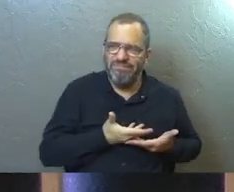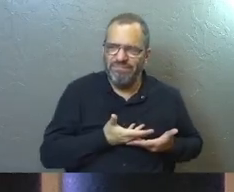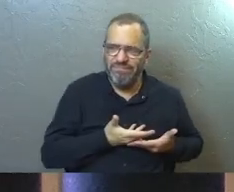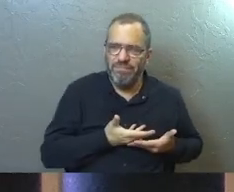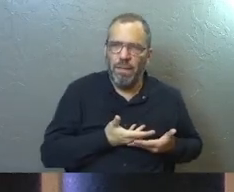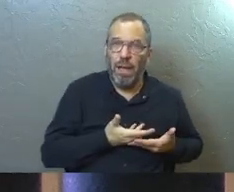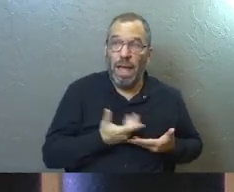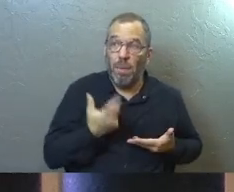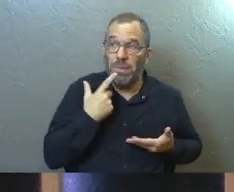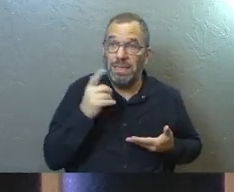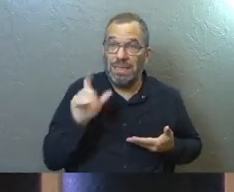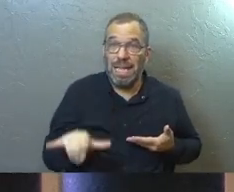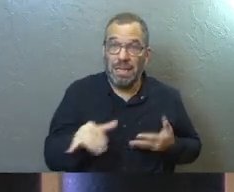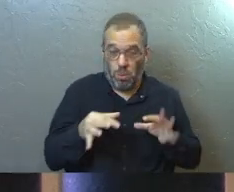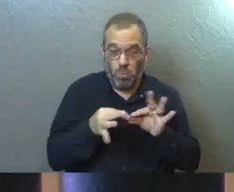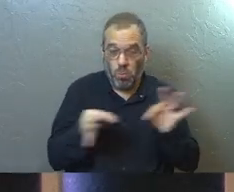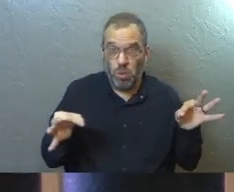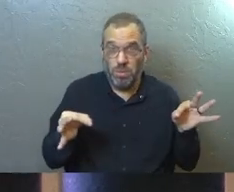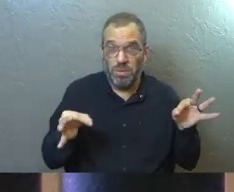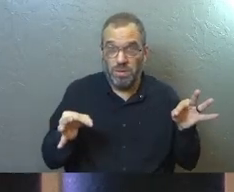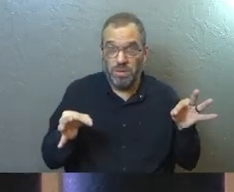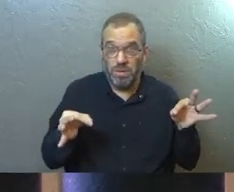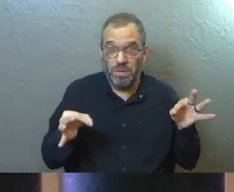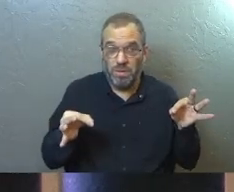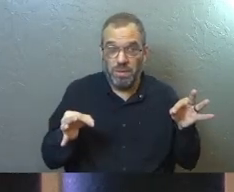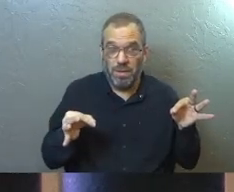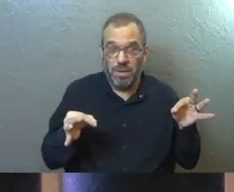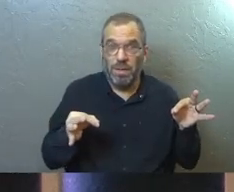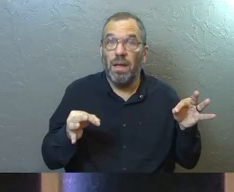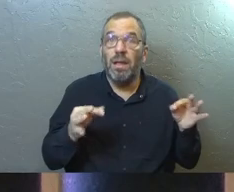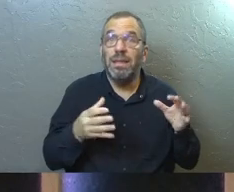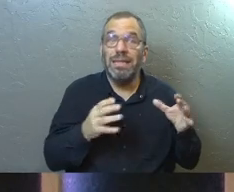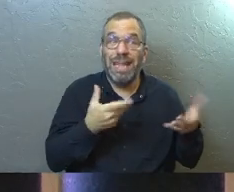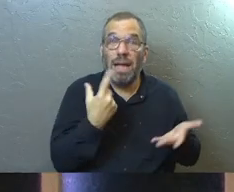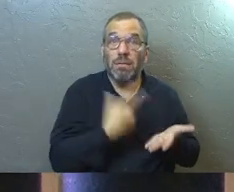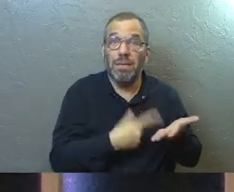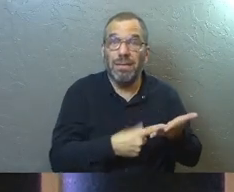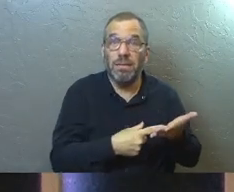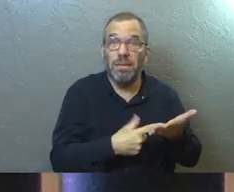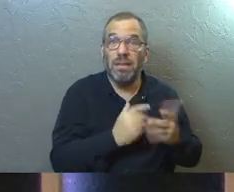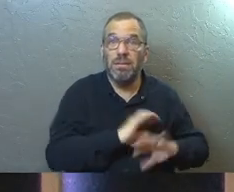And as soon as she said that, discussion over.